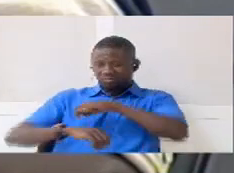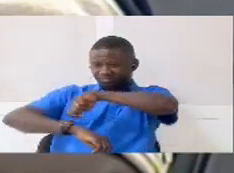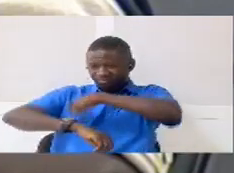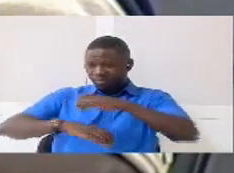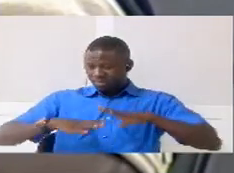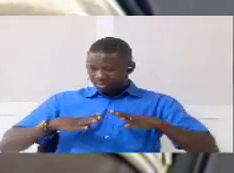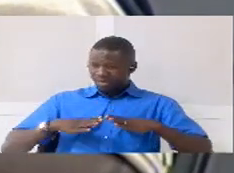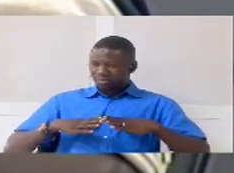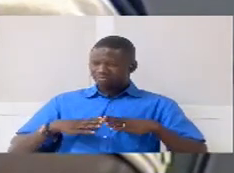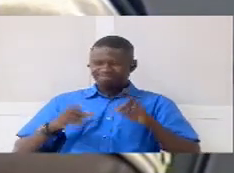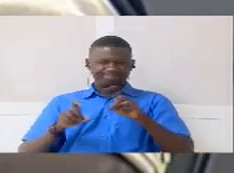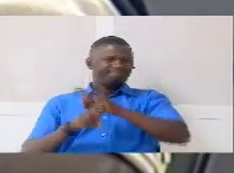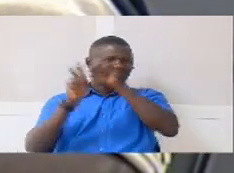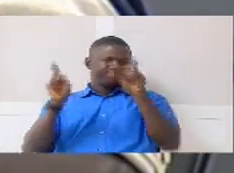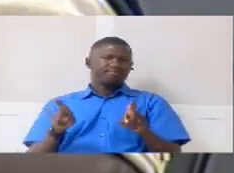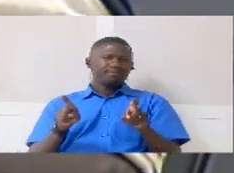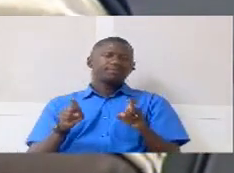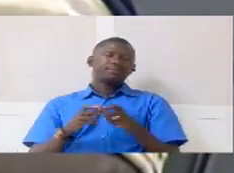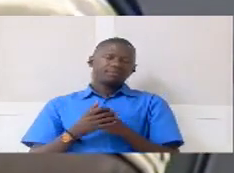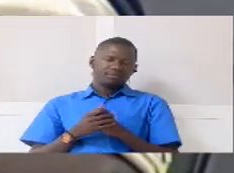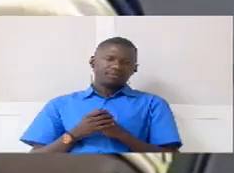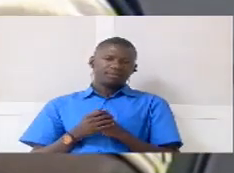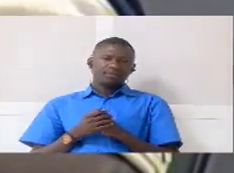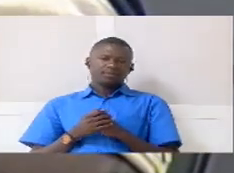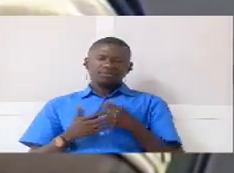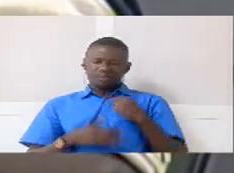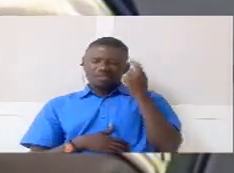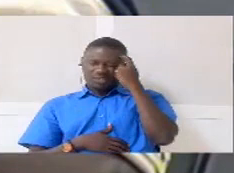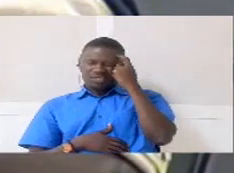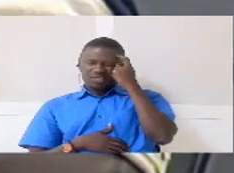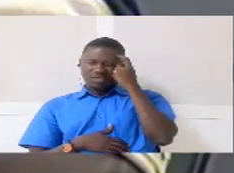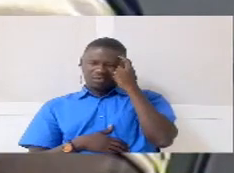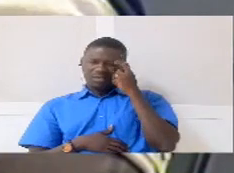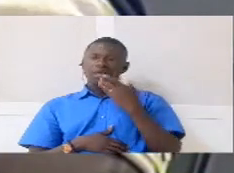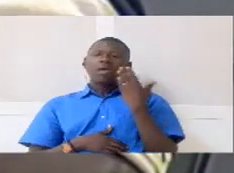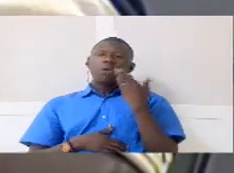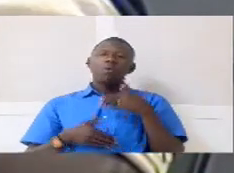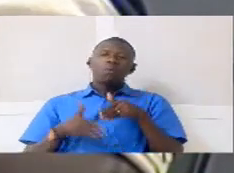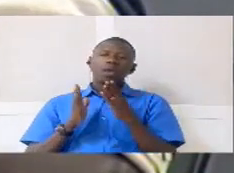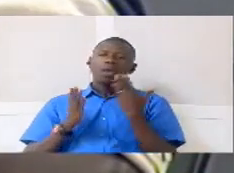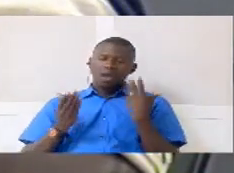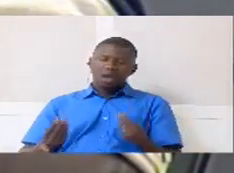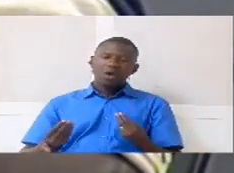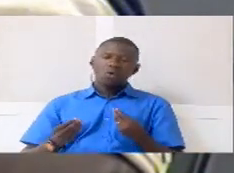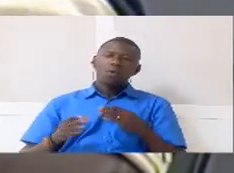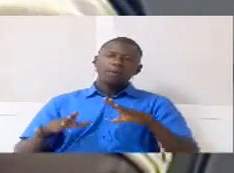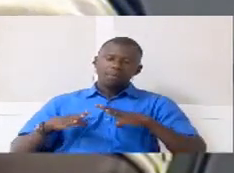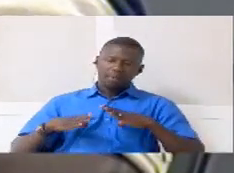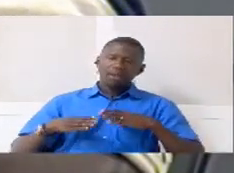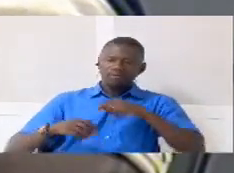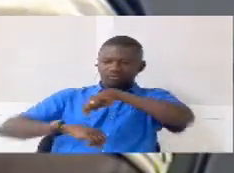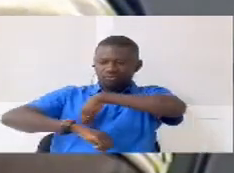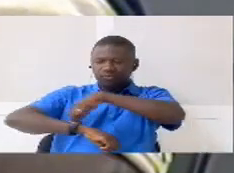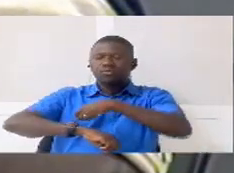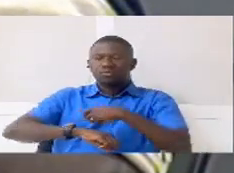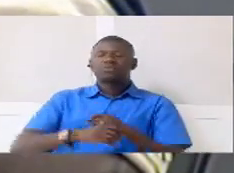mark so ndefe adalar nya lo amanke ka foko komi do mor si bali wa wonten so for me it's the manner in which it is